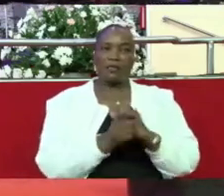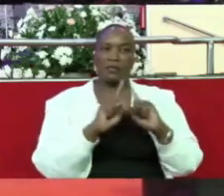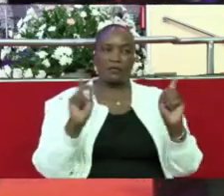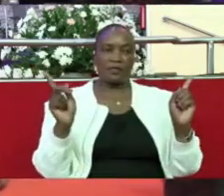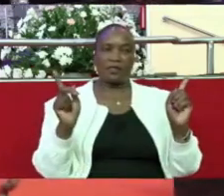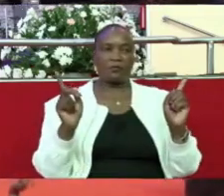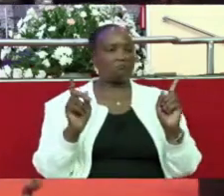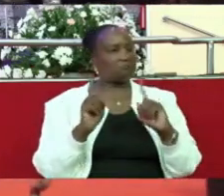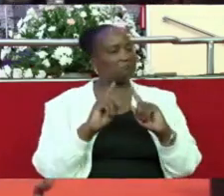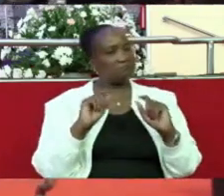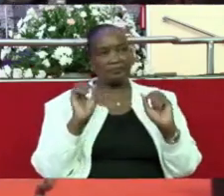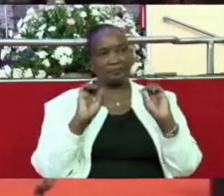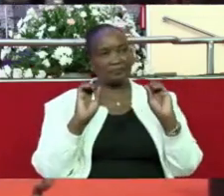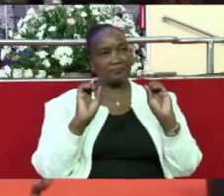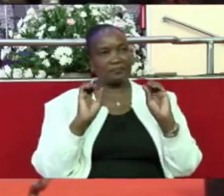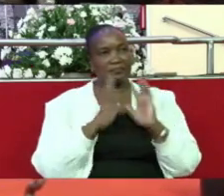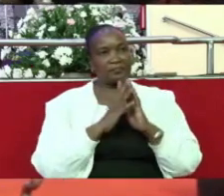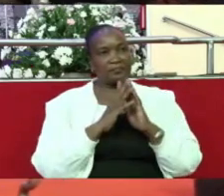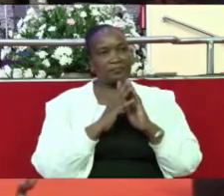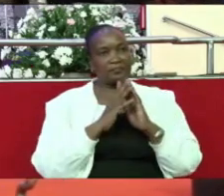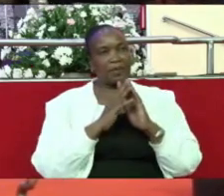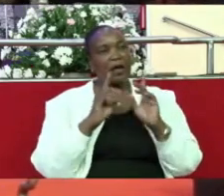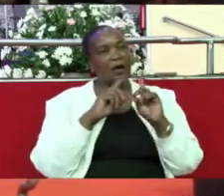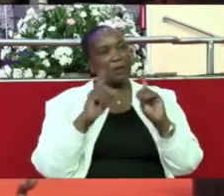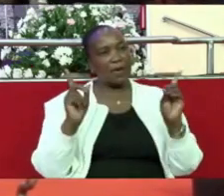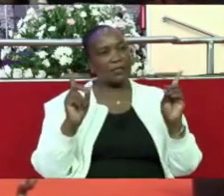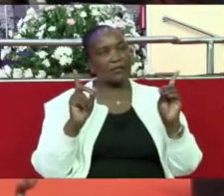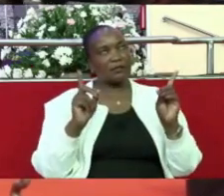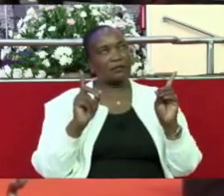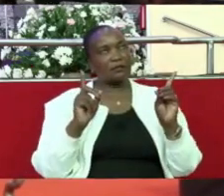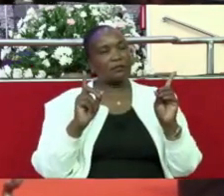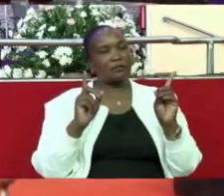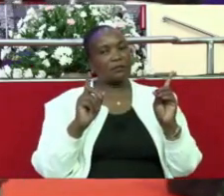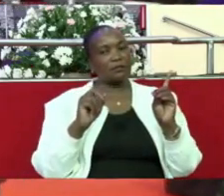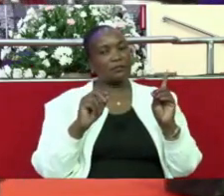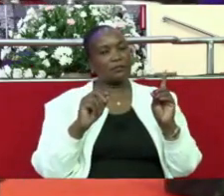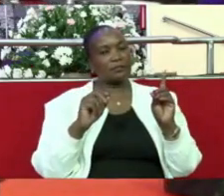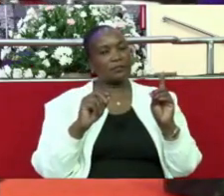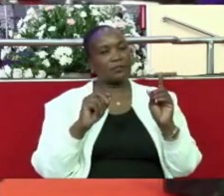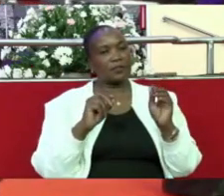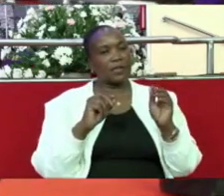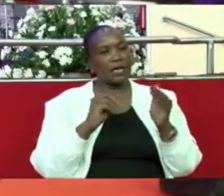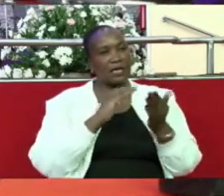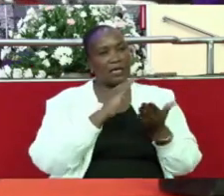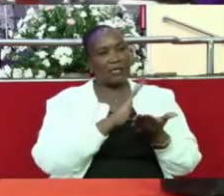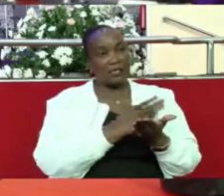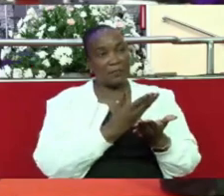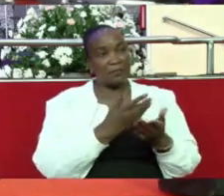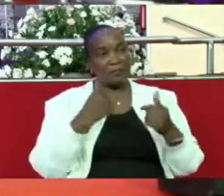lot. They don't work a lot. Sometimes they are at when you are busy in the office,